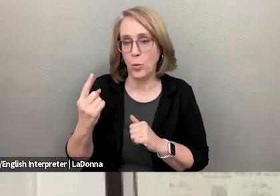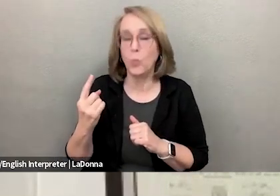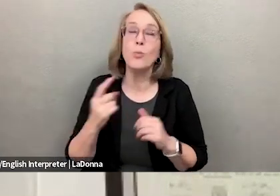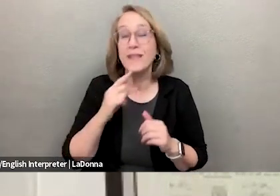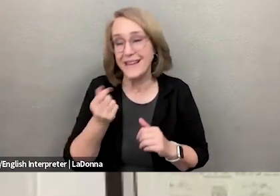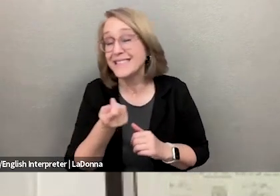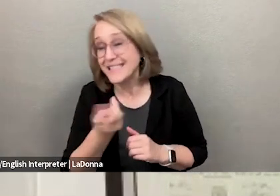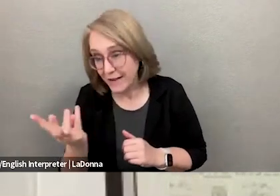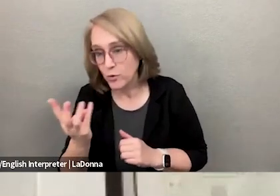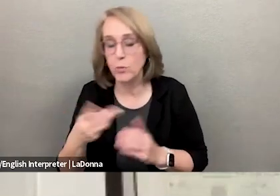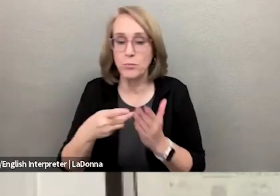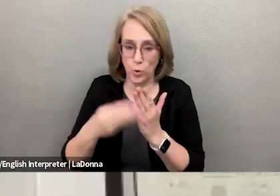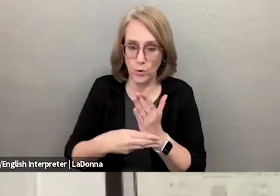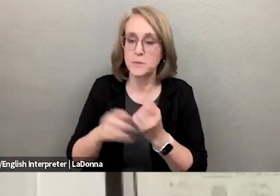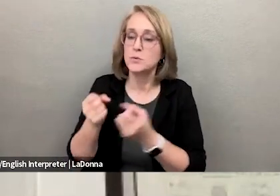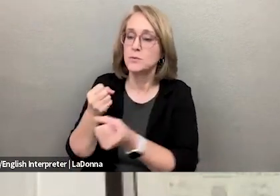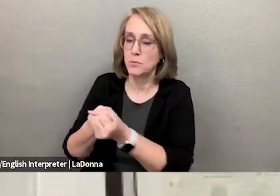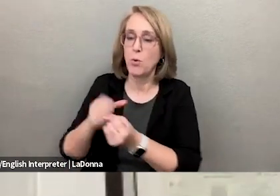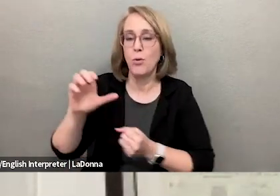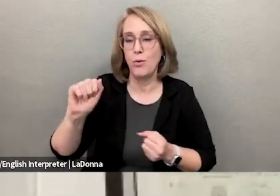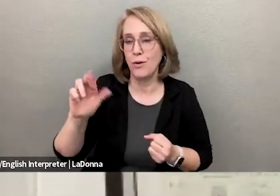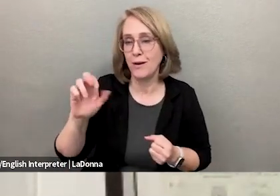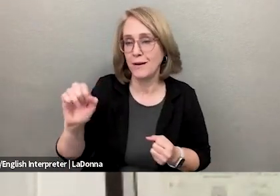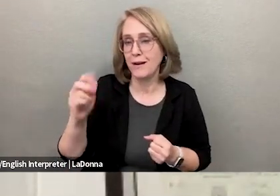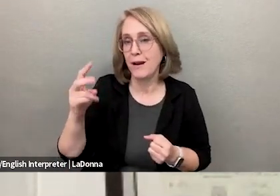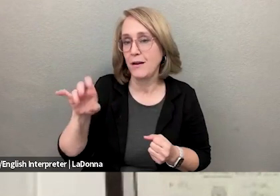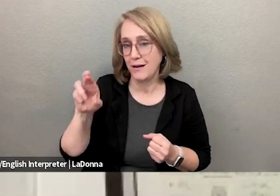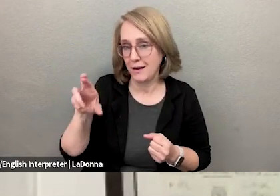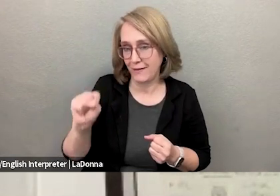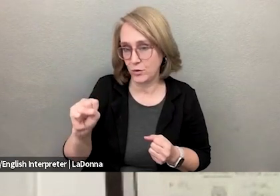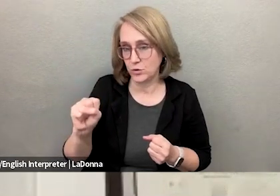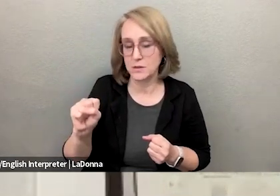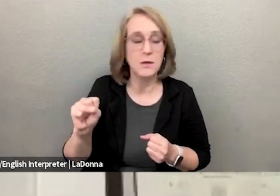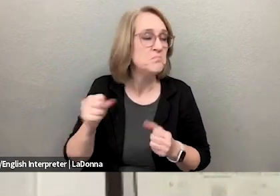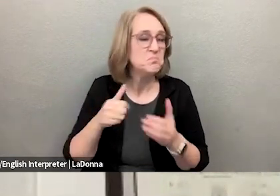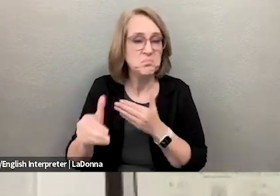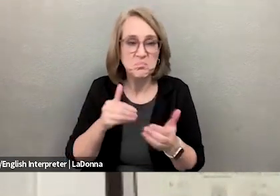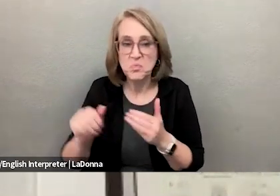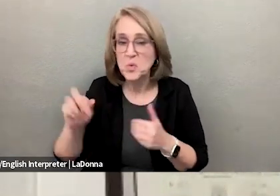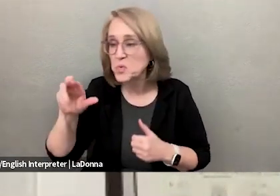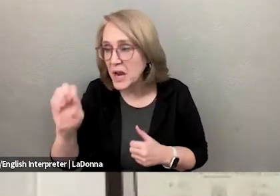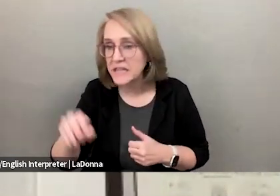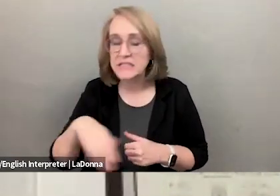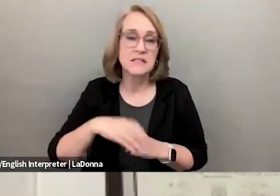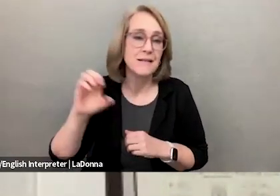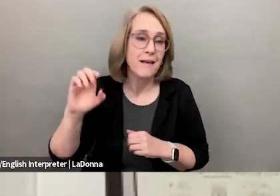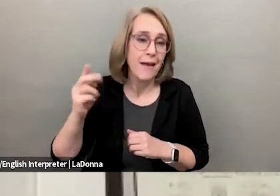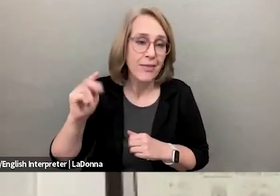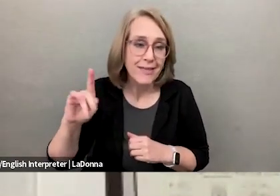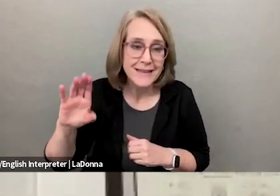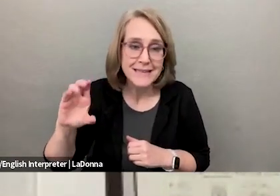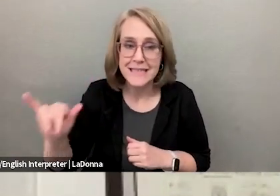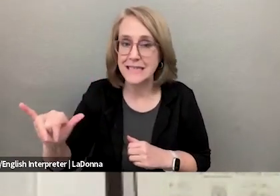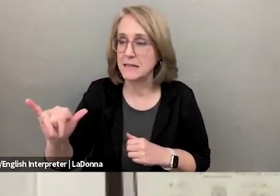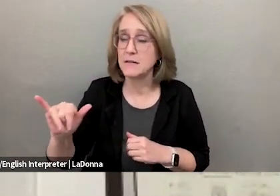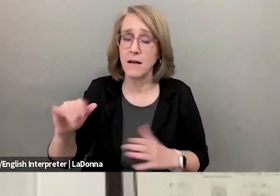of programs to support caregivers across, race, ethnicity. I think we can do